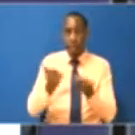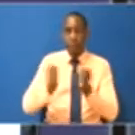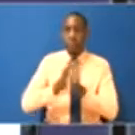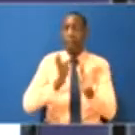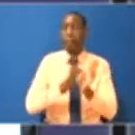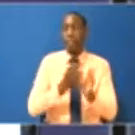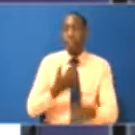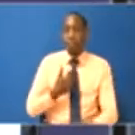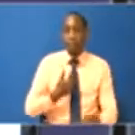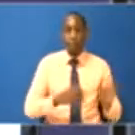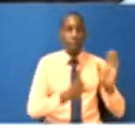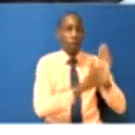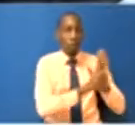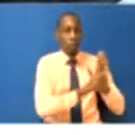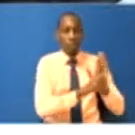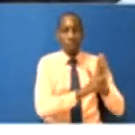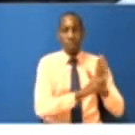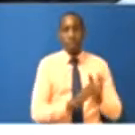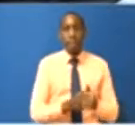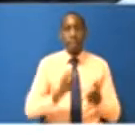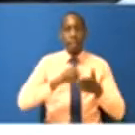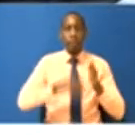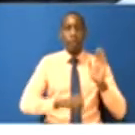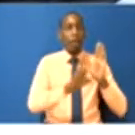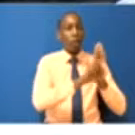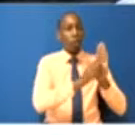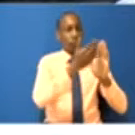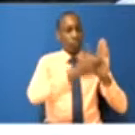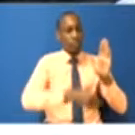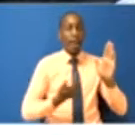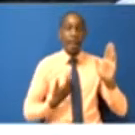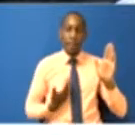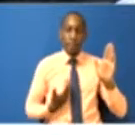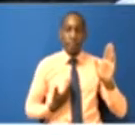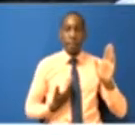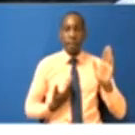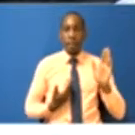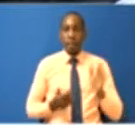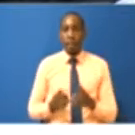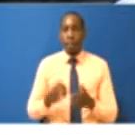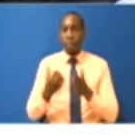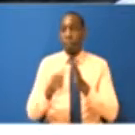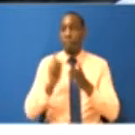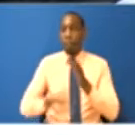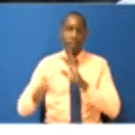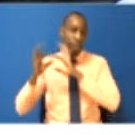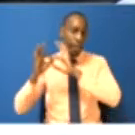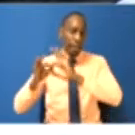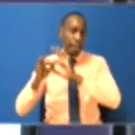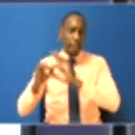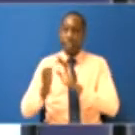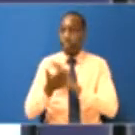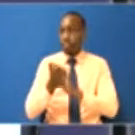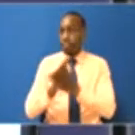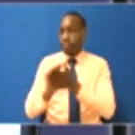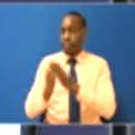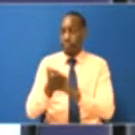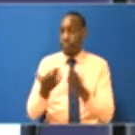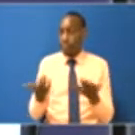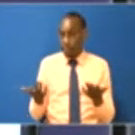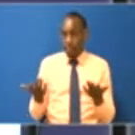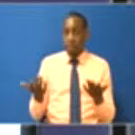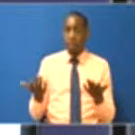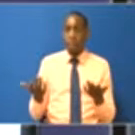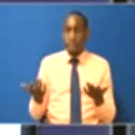participation law we we have the laws we don't have the culture so what